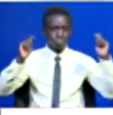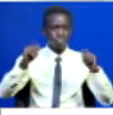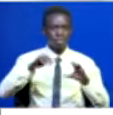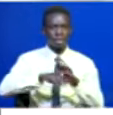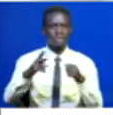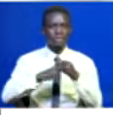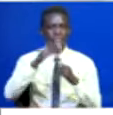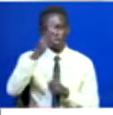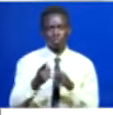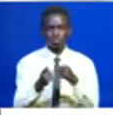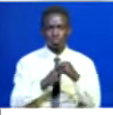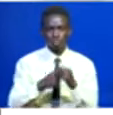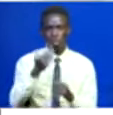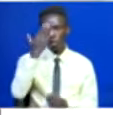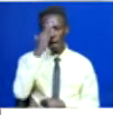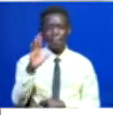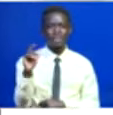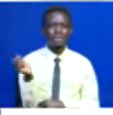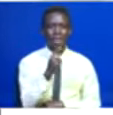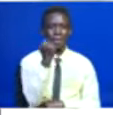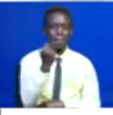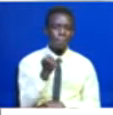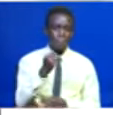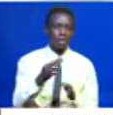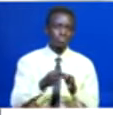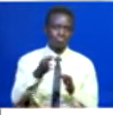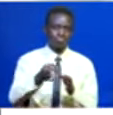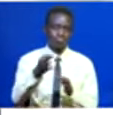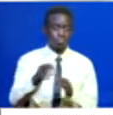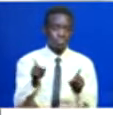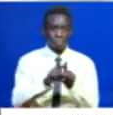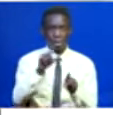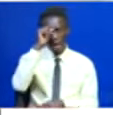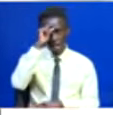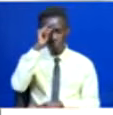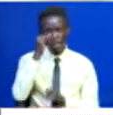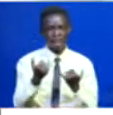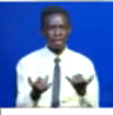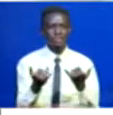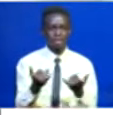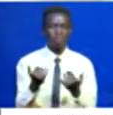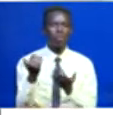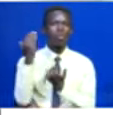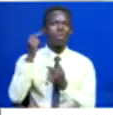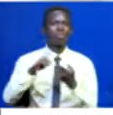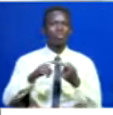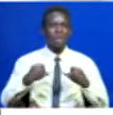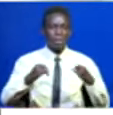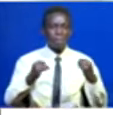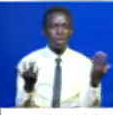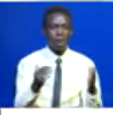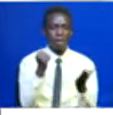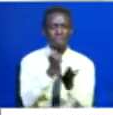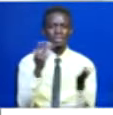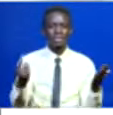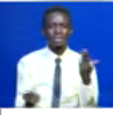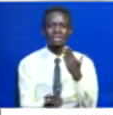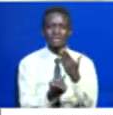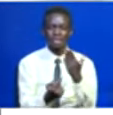the May salary. Meanwhile, the government is keen on implementing the recently gazetted digital hailing